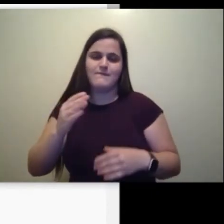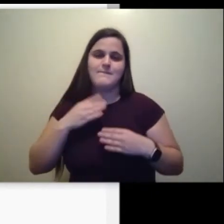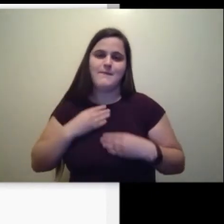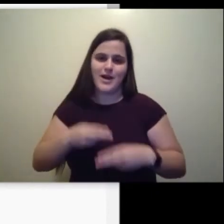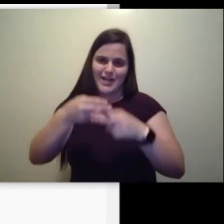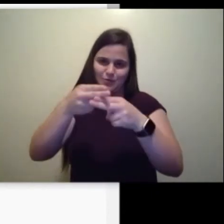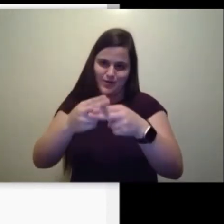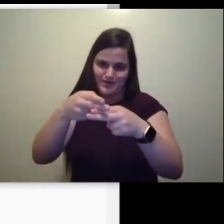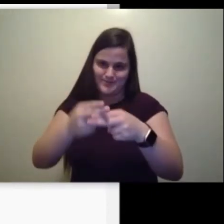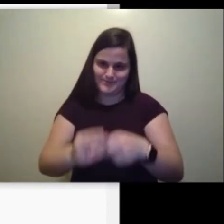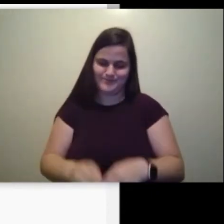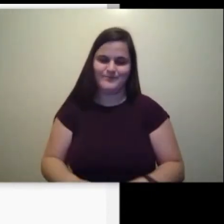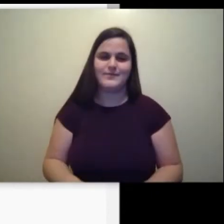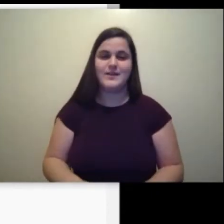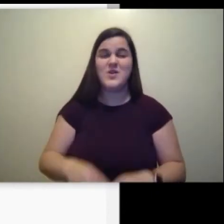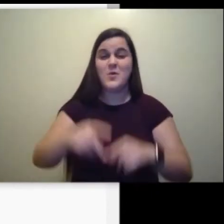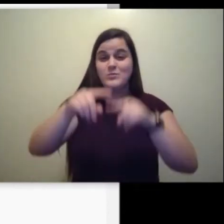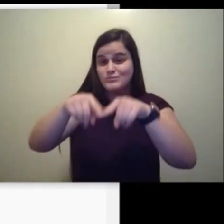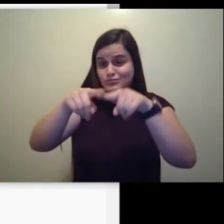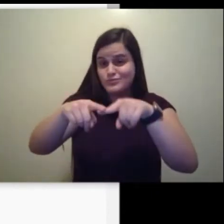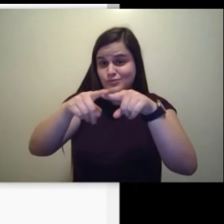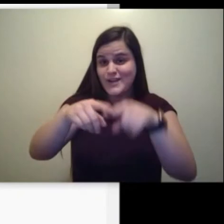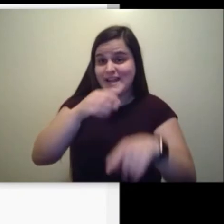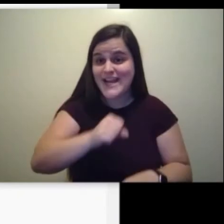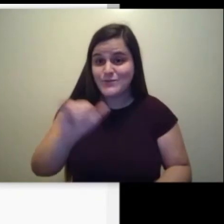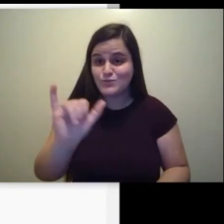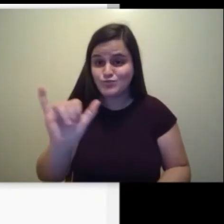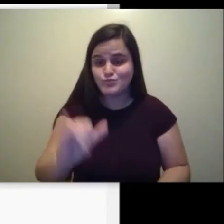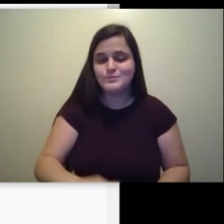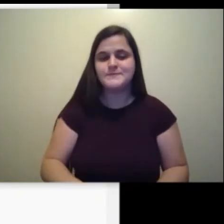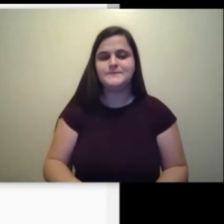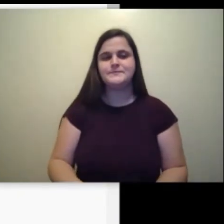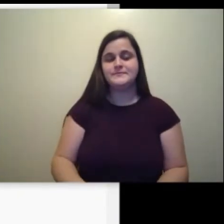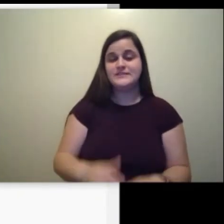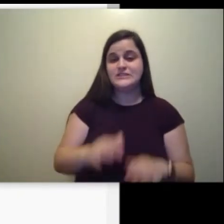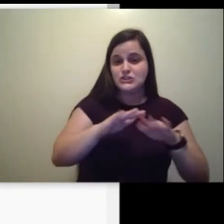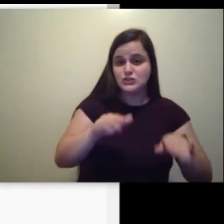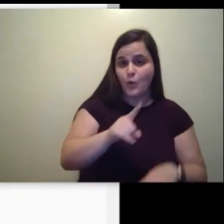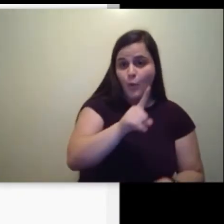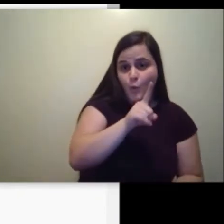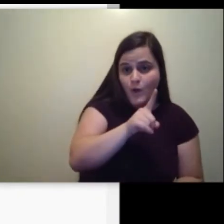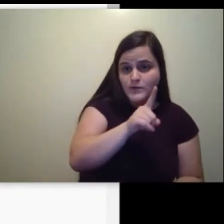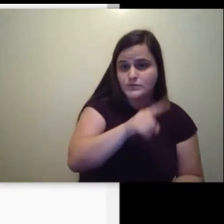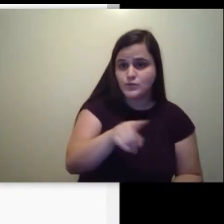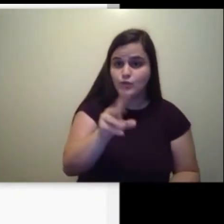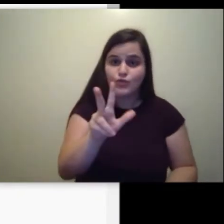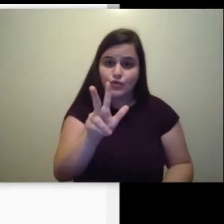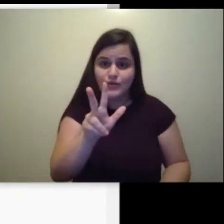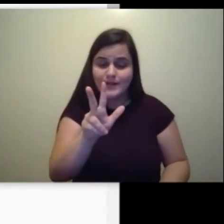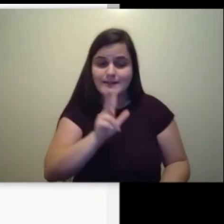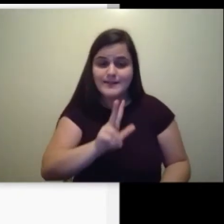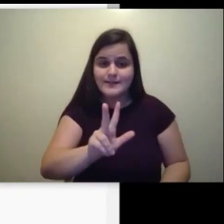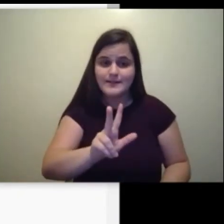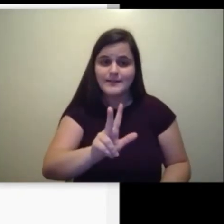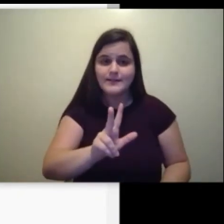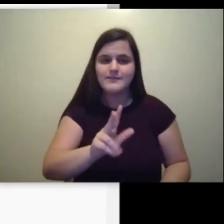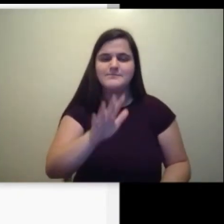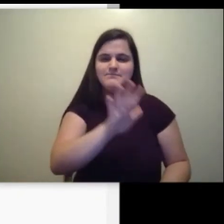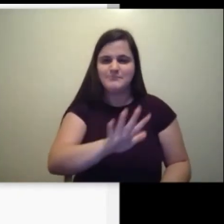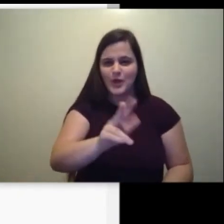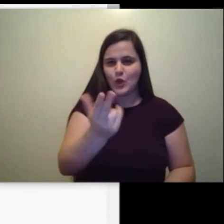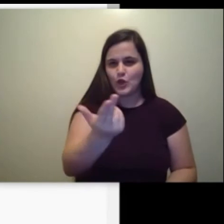by age as well. Children 1 to 3 years of age are recommended to get 13